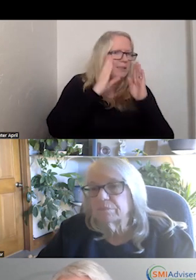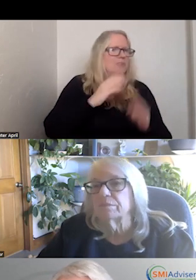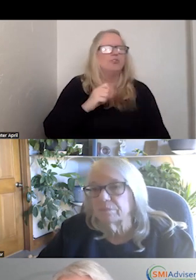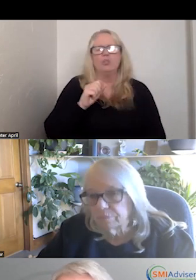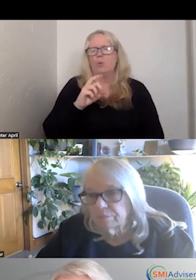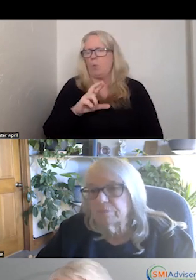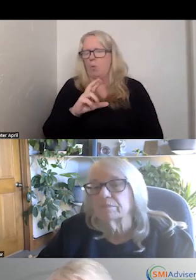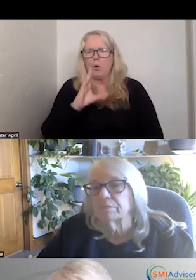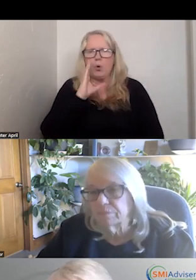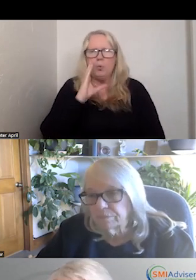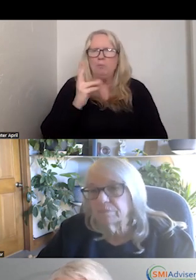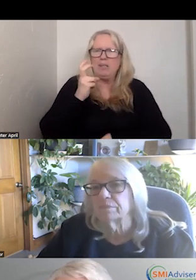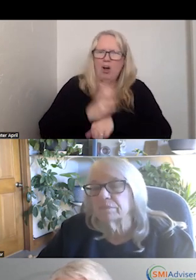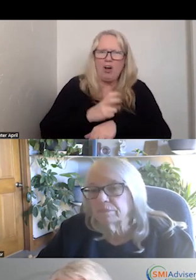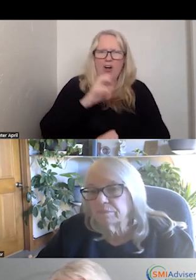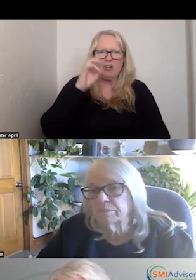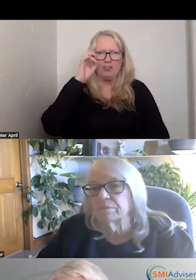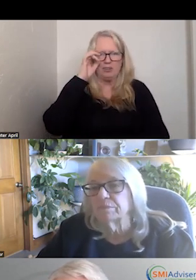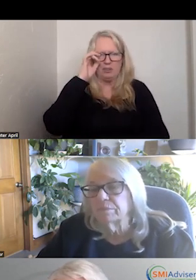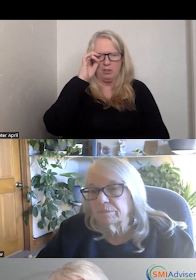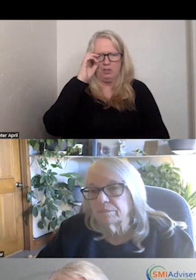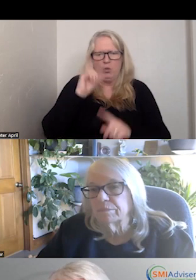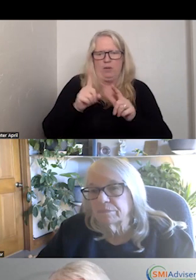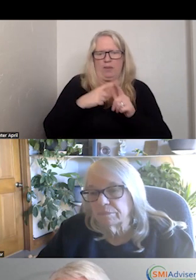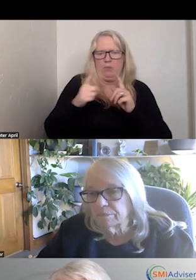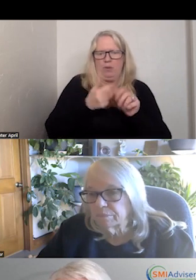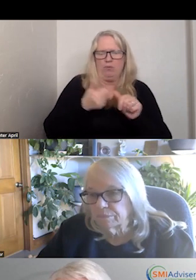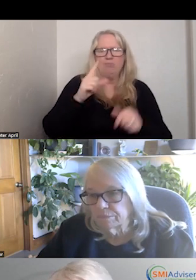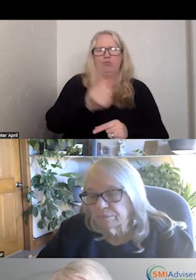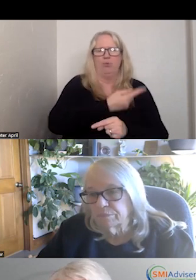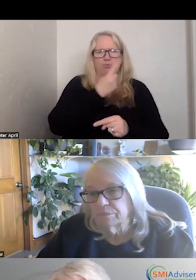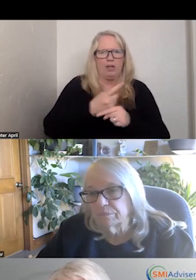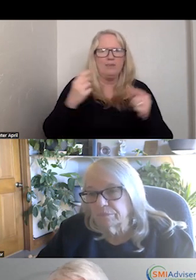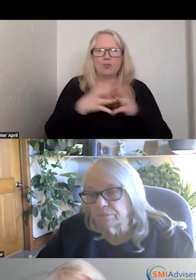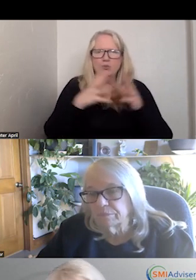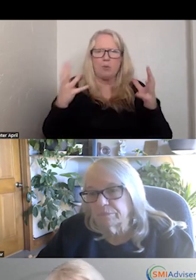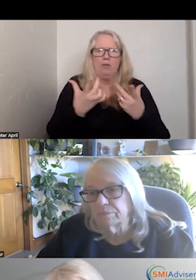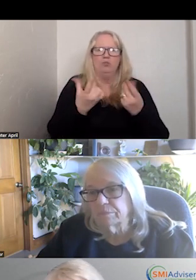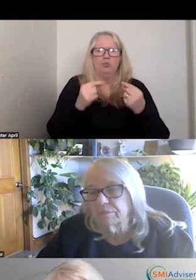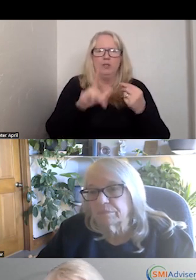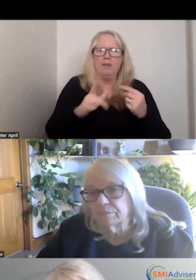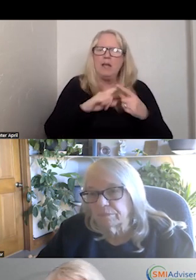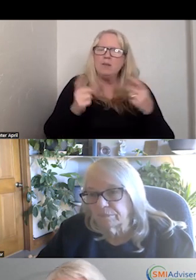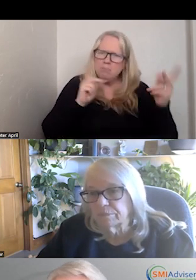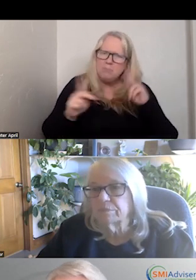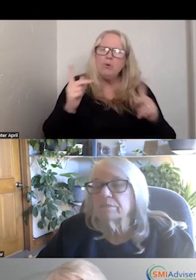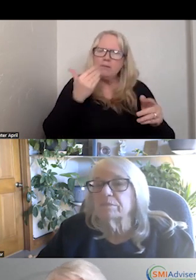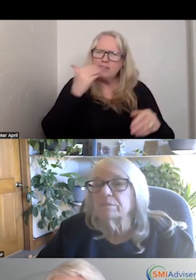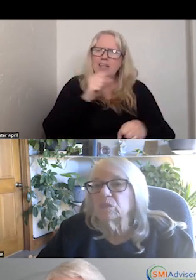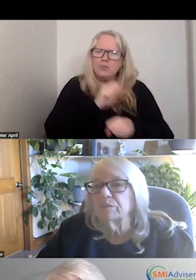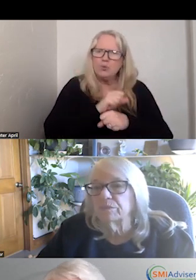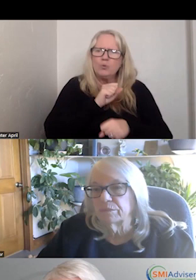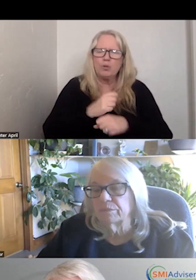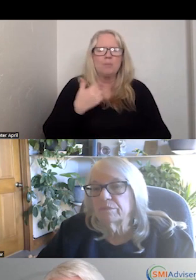it's going to be hard. And so it's avoided. But you're right that there's so much to be done in that area. And a lot of people have done good work in there, but we